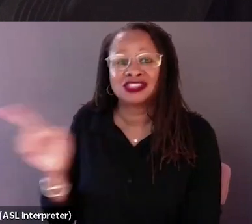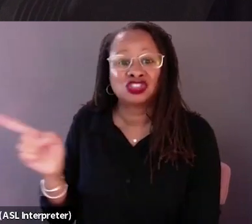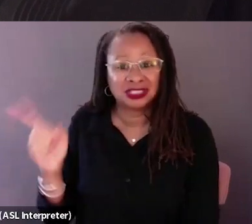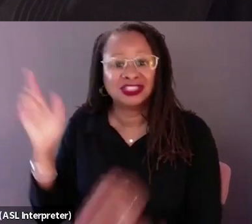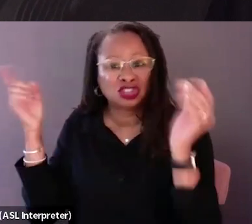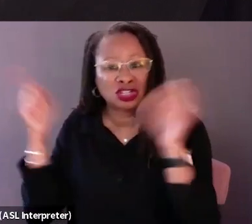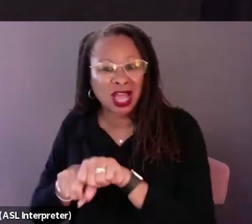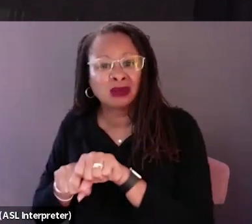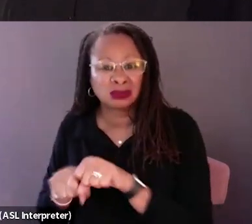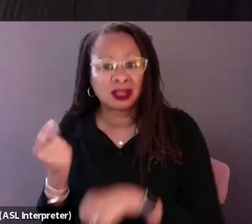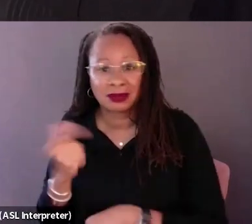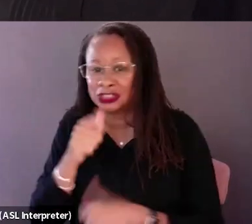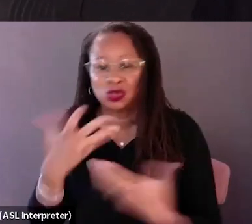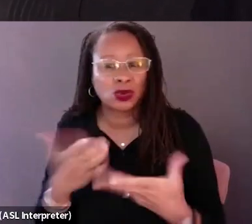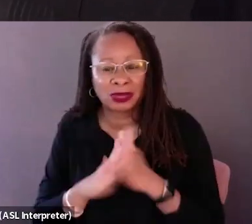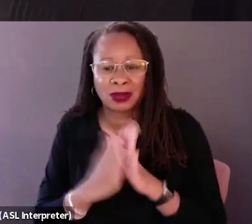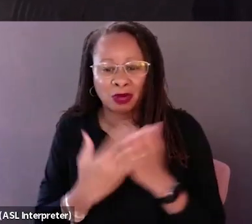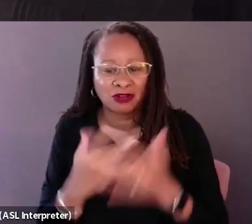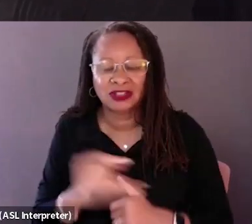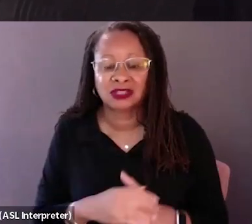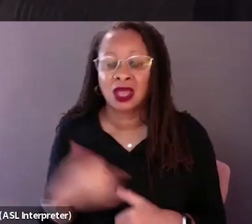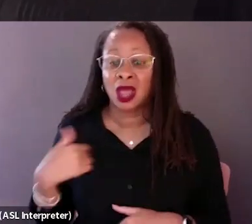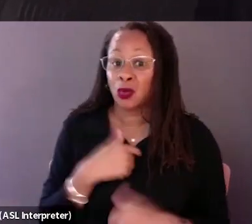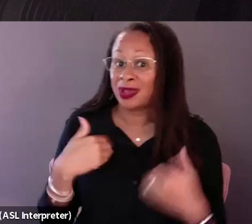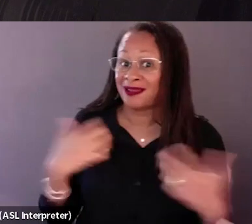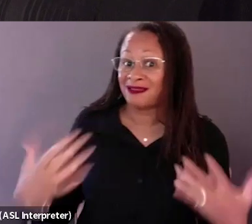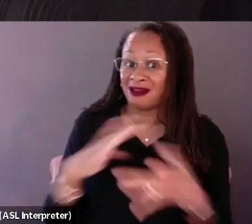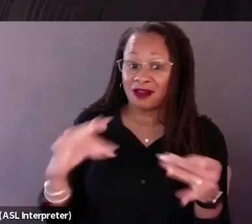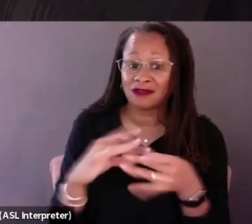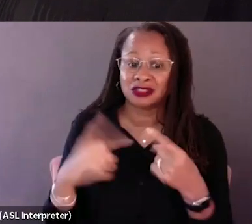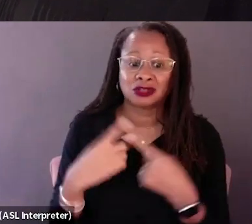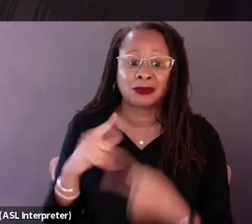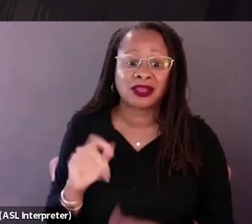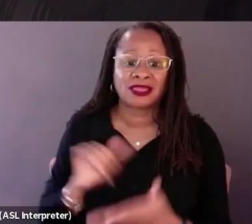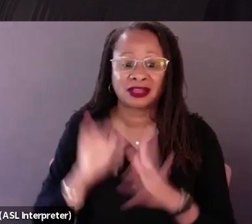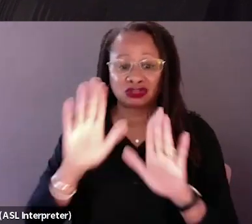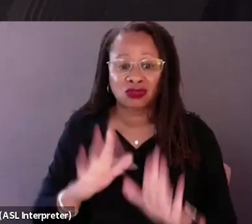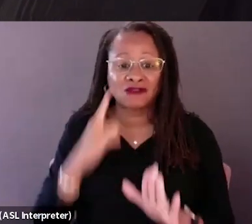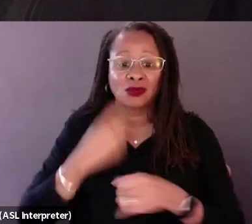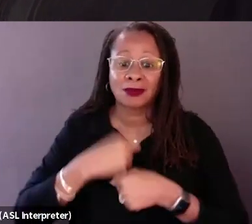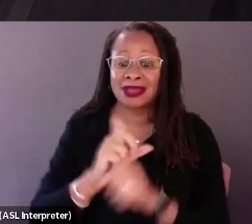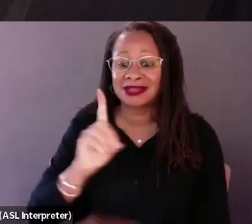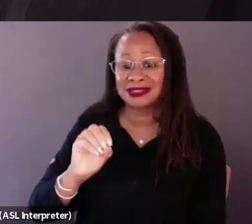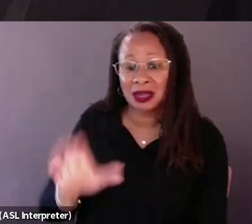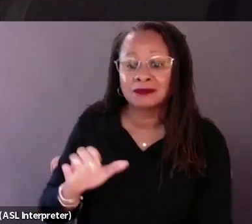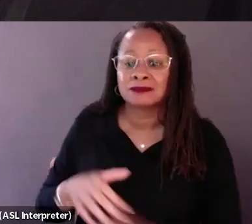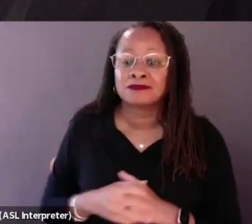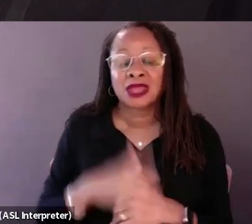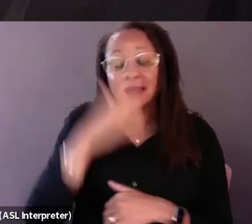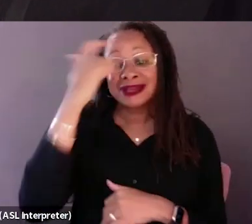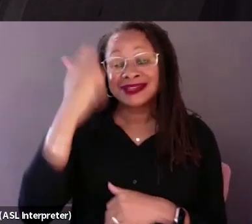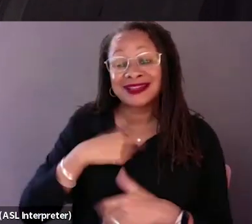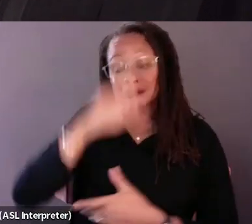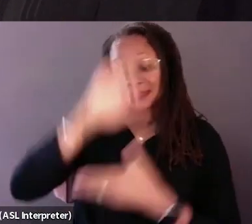know, didn't want a part of it. And we had a lot of conversations about that, which is so great for making documentary, because I